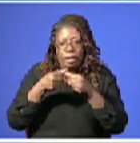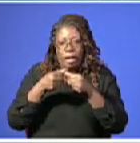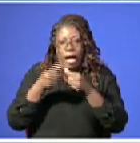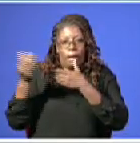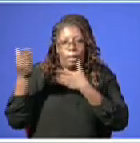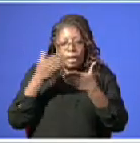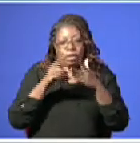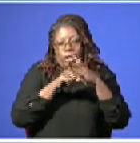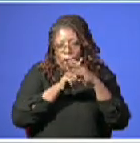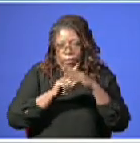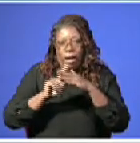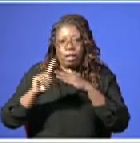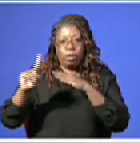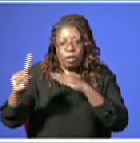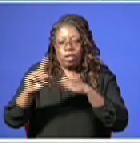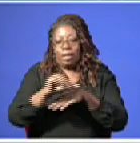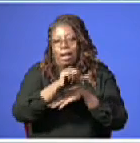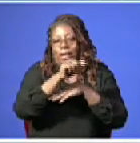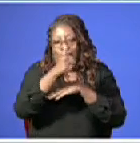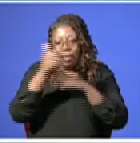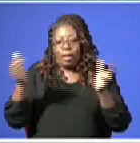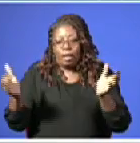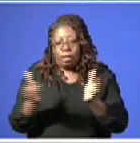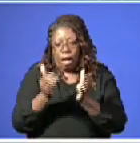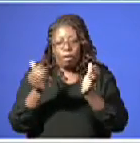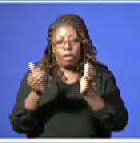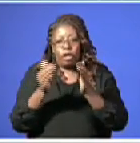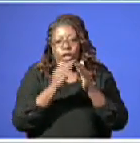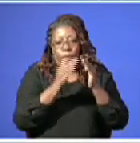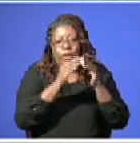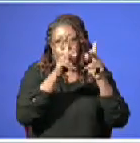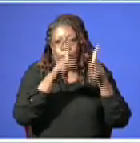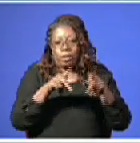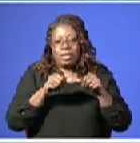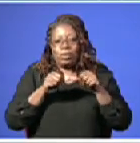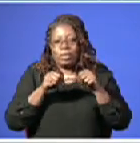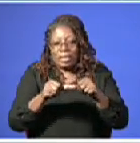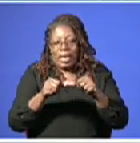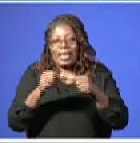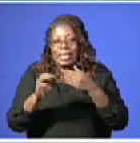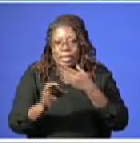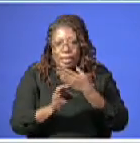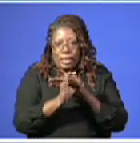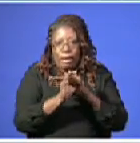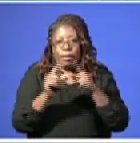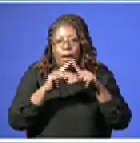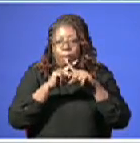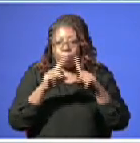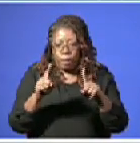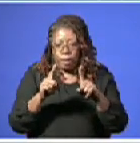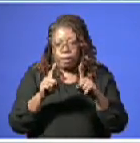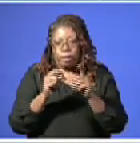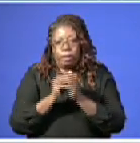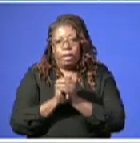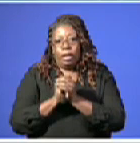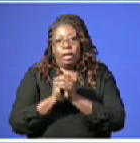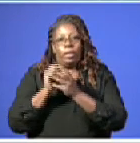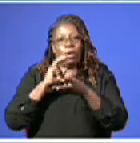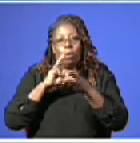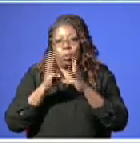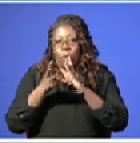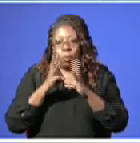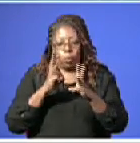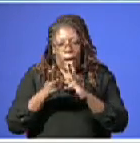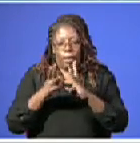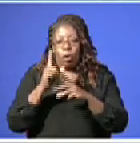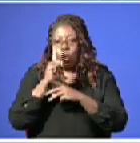for evacuation, and others urging their fellow community members to stay safe. But despite the impending weather, this